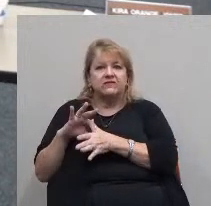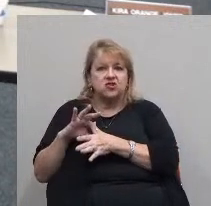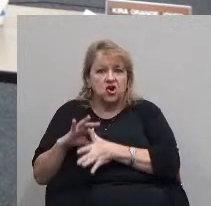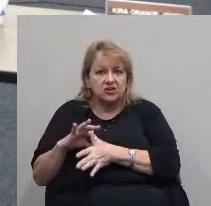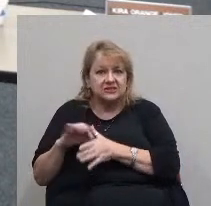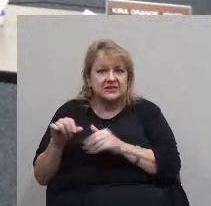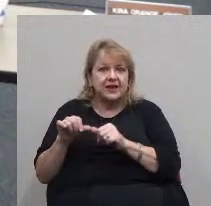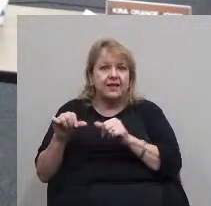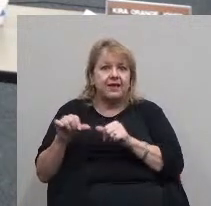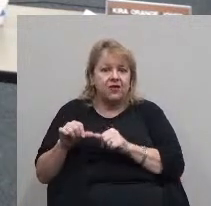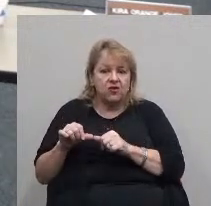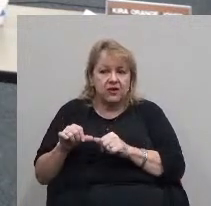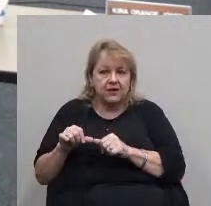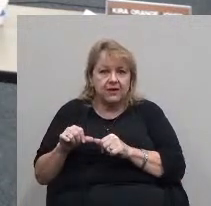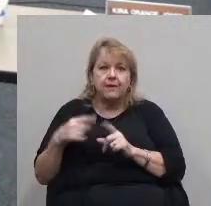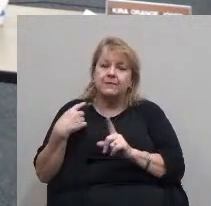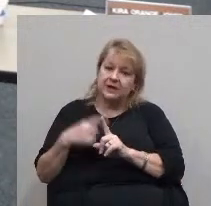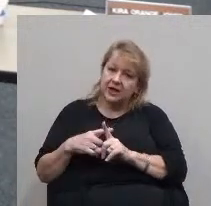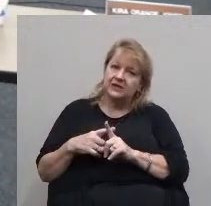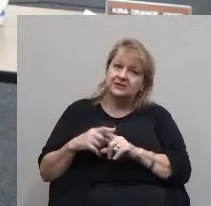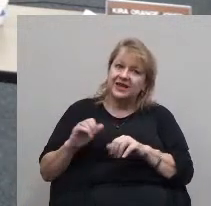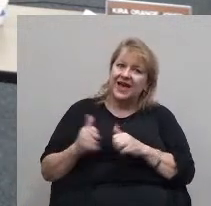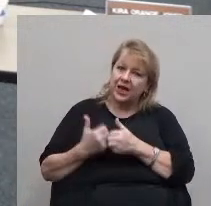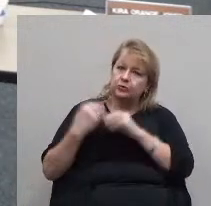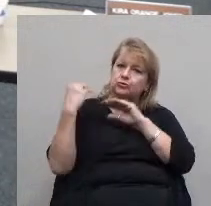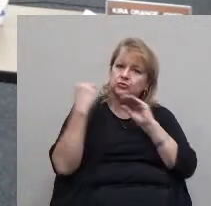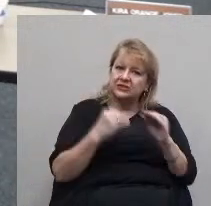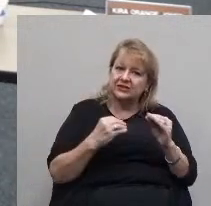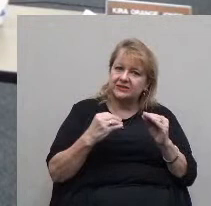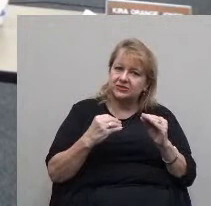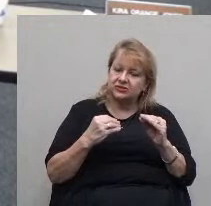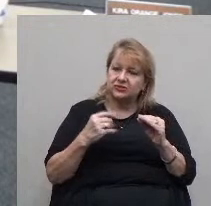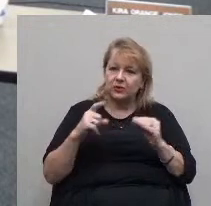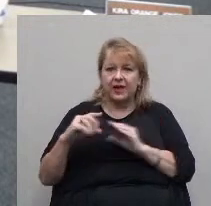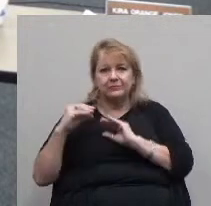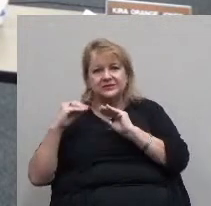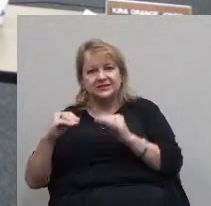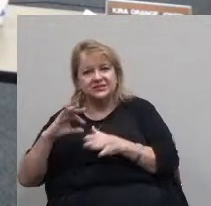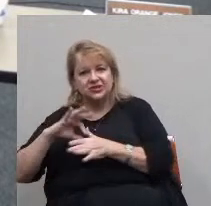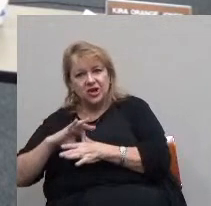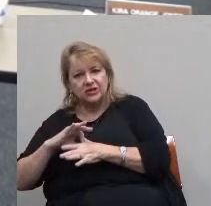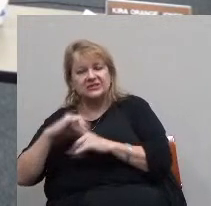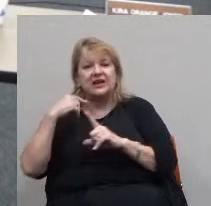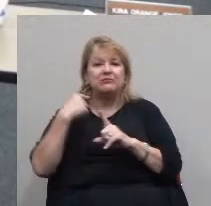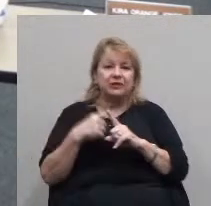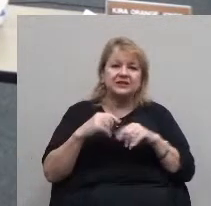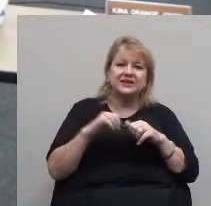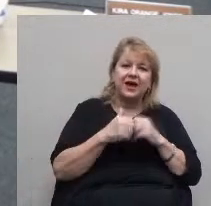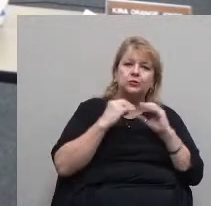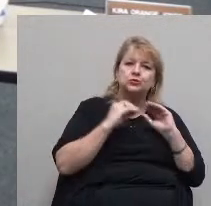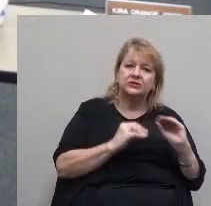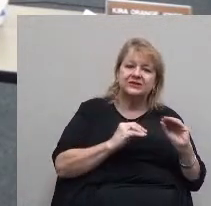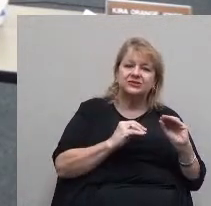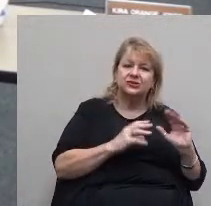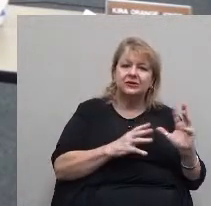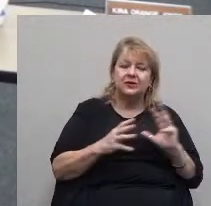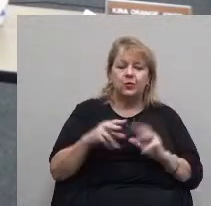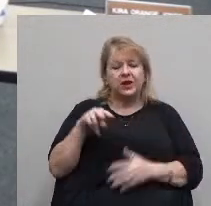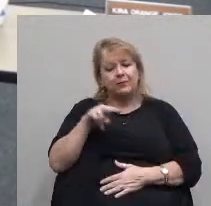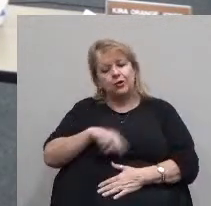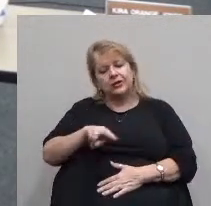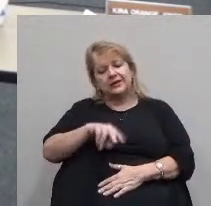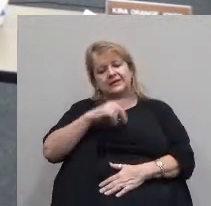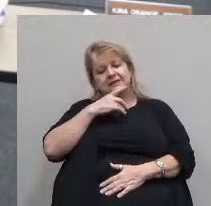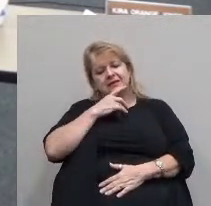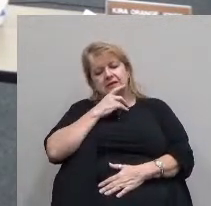content area, as well as how to teach it. So it's a very difficult thing. When I'm looking at this particular piece